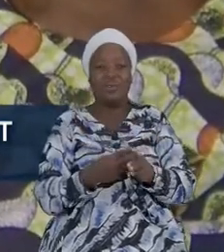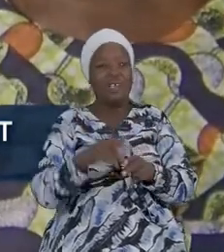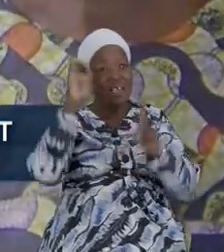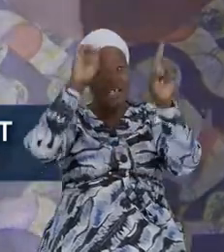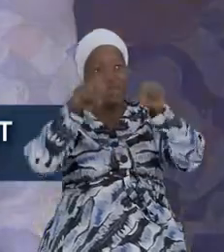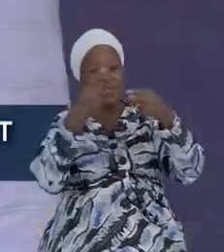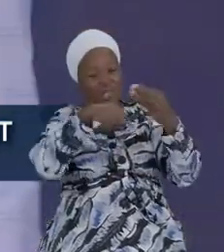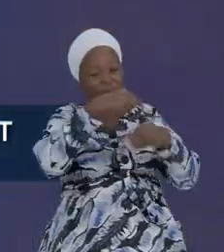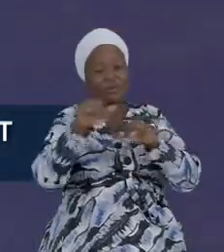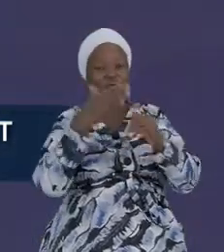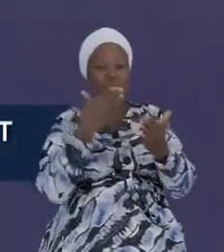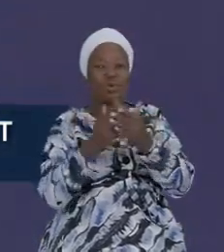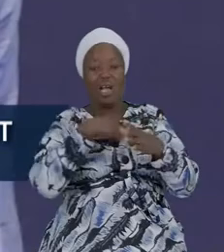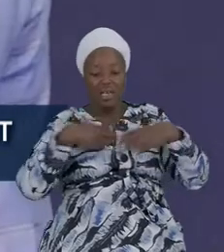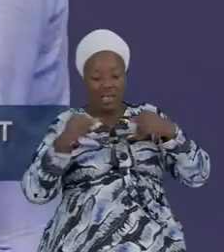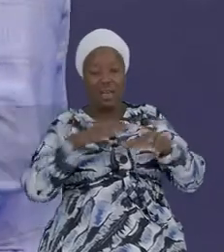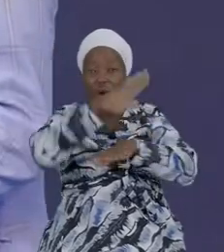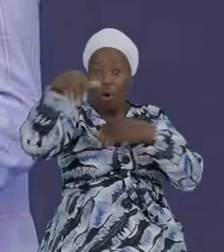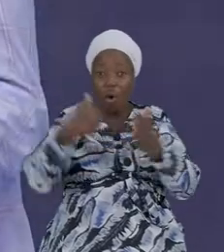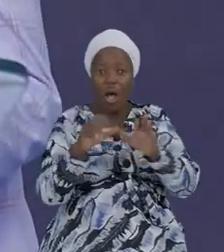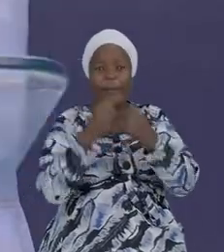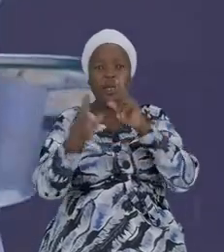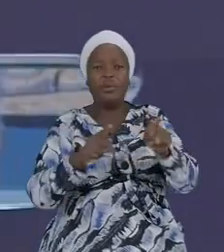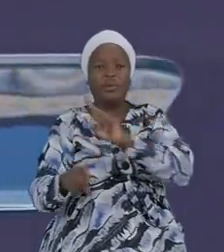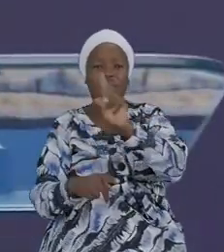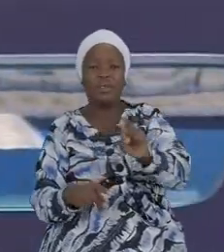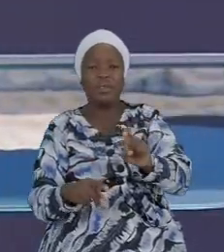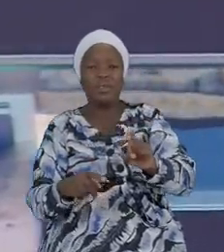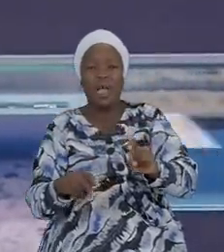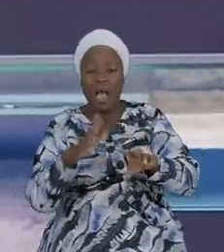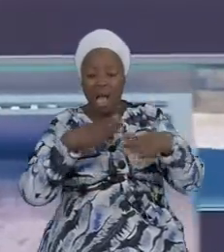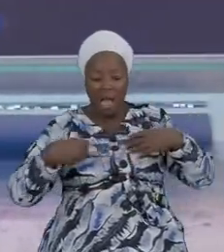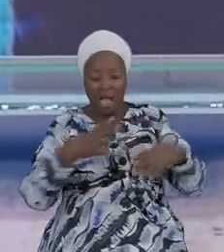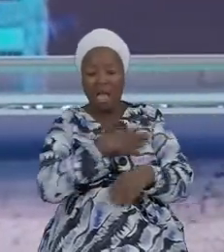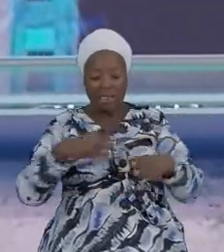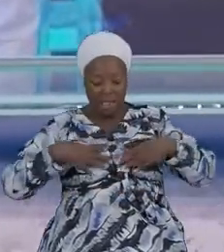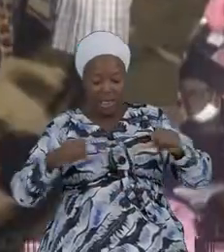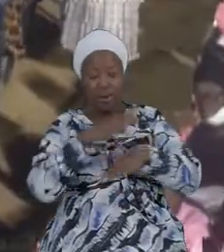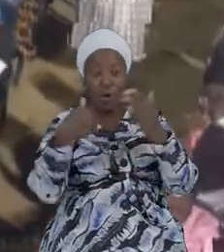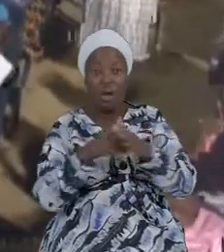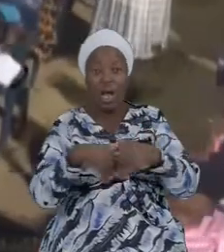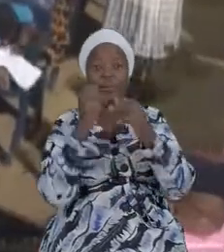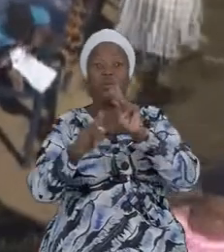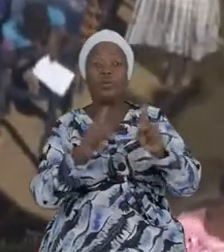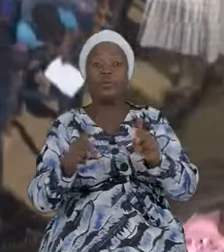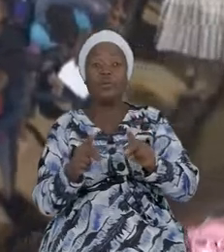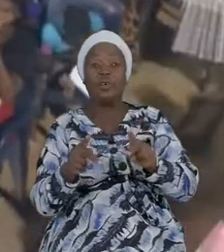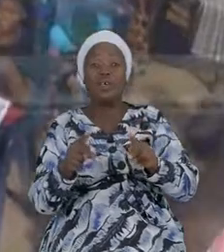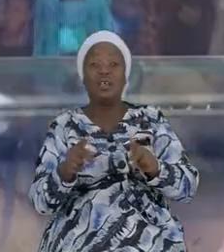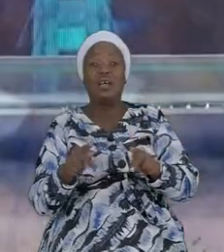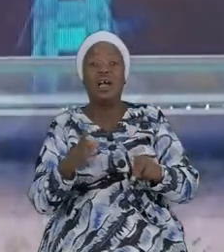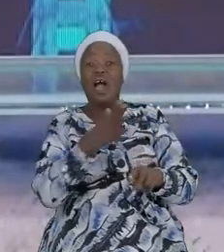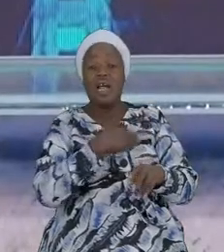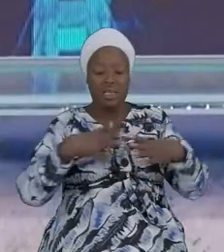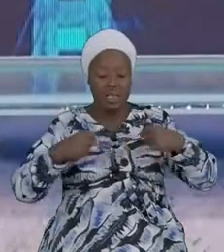good and healing all, how many people? And healing all, how many people? And healing